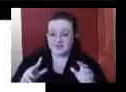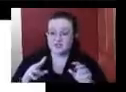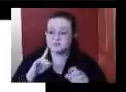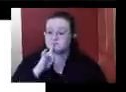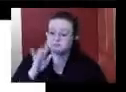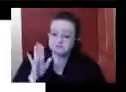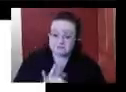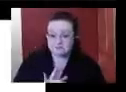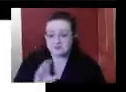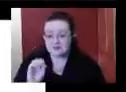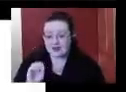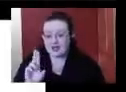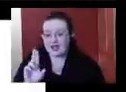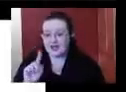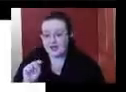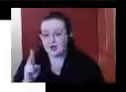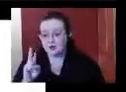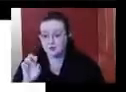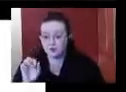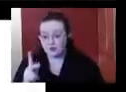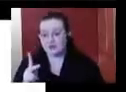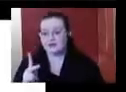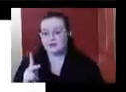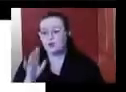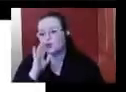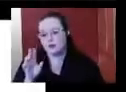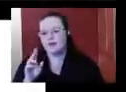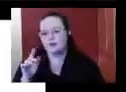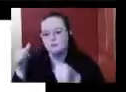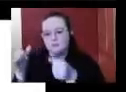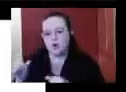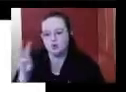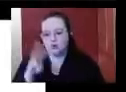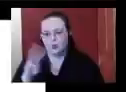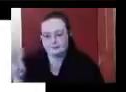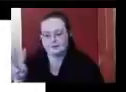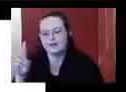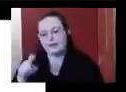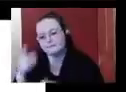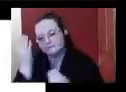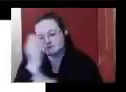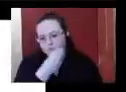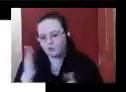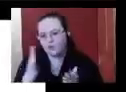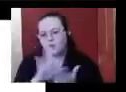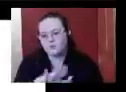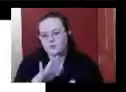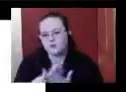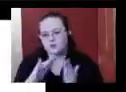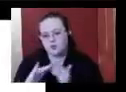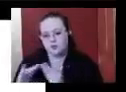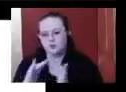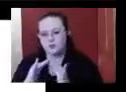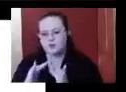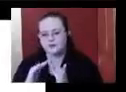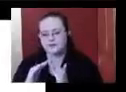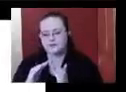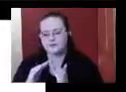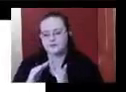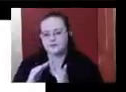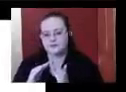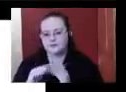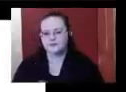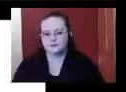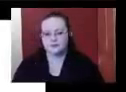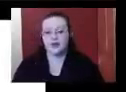the local school community. Our staff will work with schools every step of the way throughout the process. If a